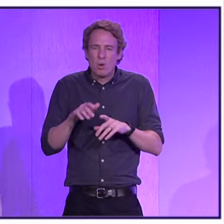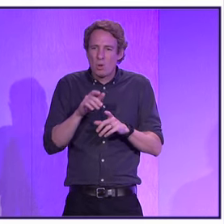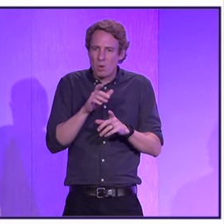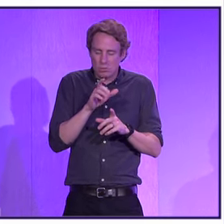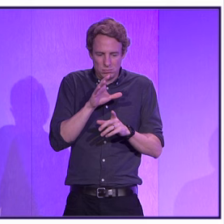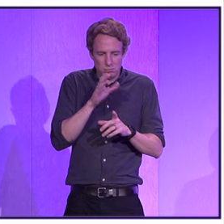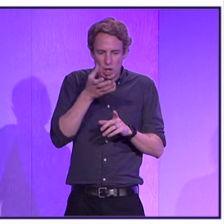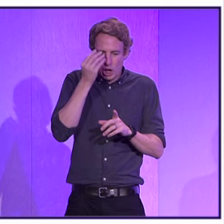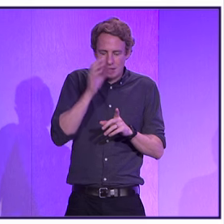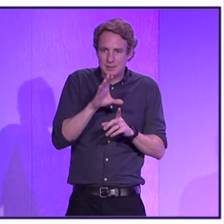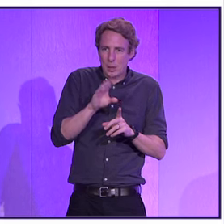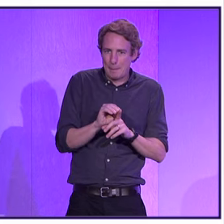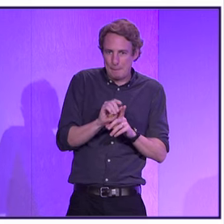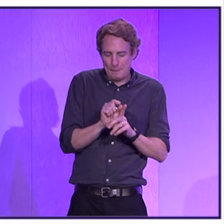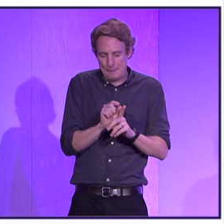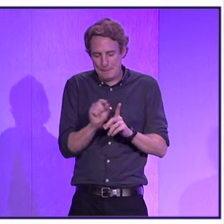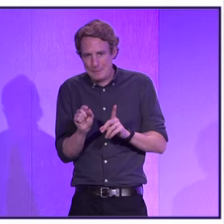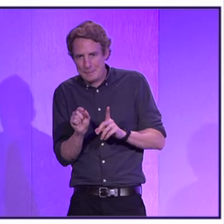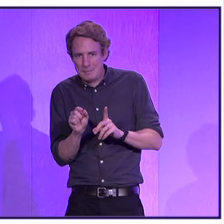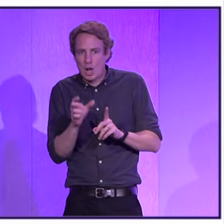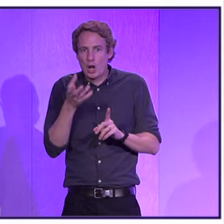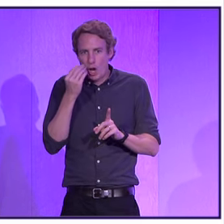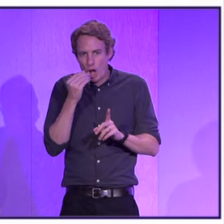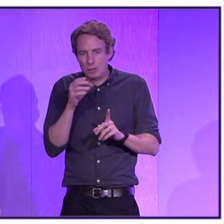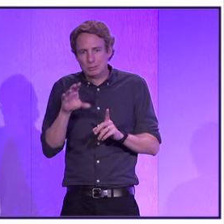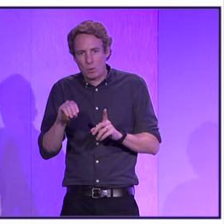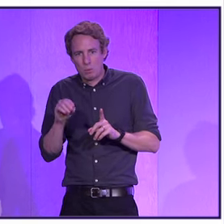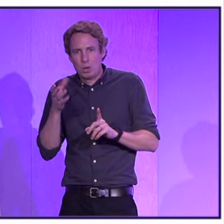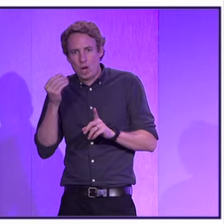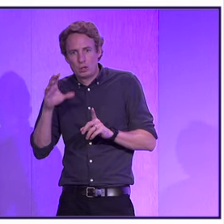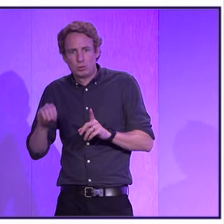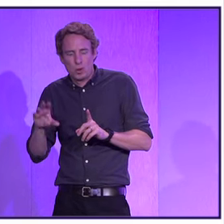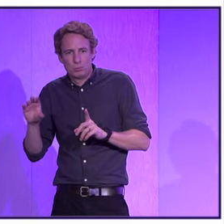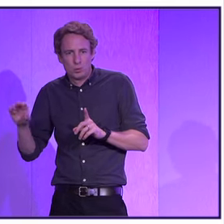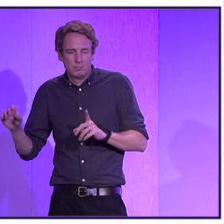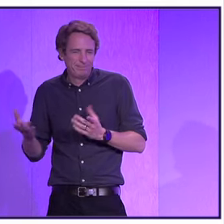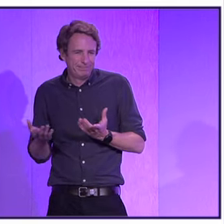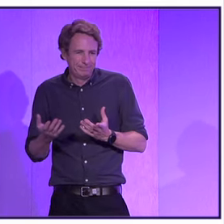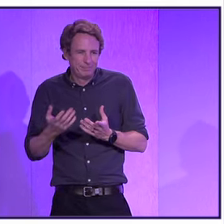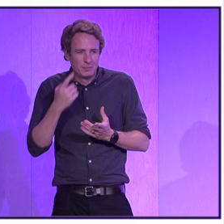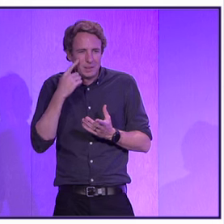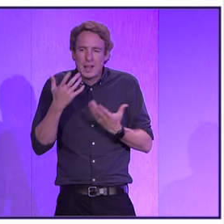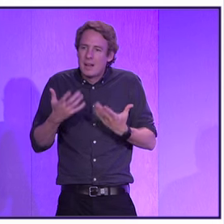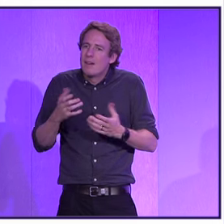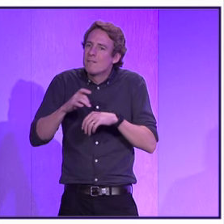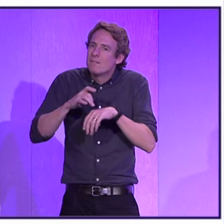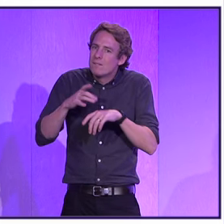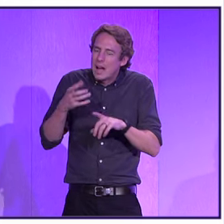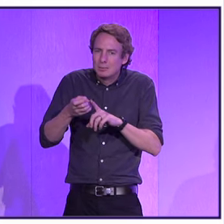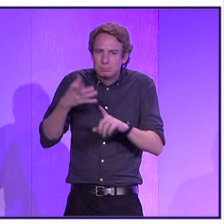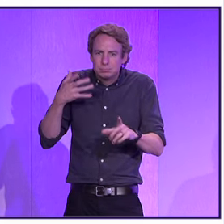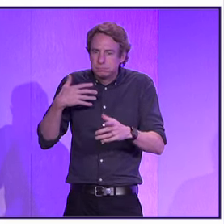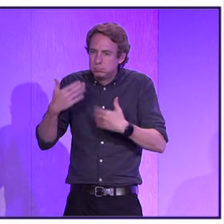this learning workflow is going to quite cut it in the era of continuous delivery and fast flow that we find ourselves in